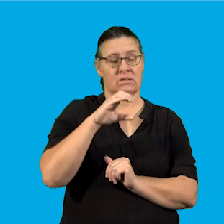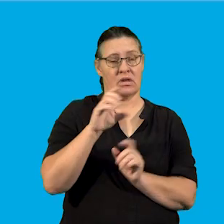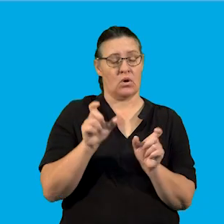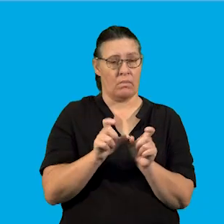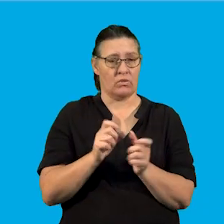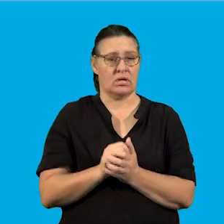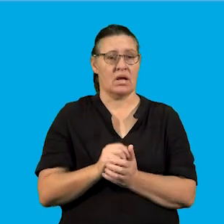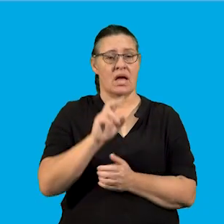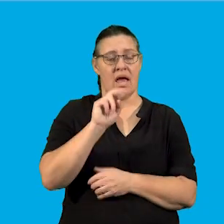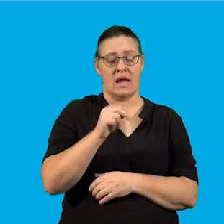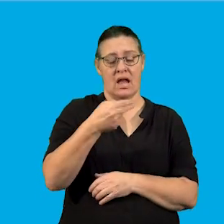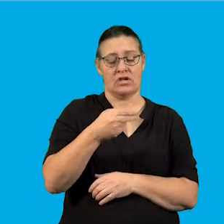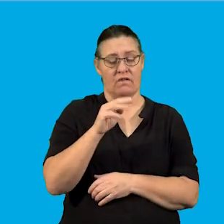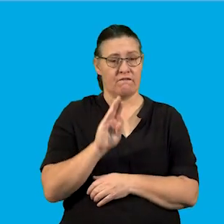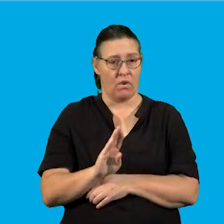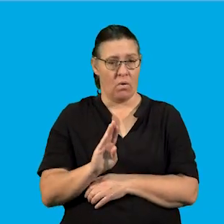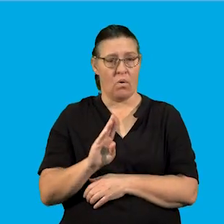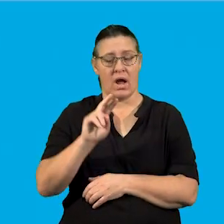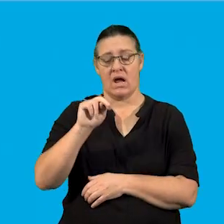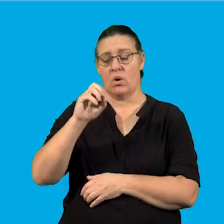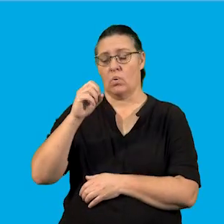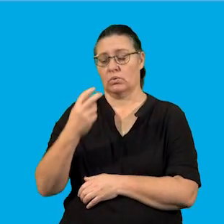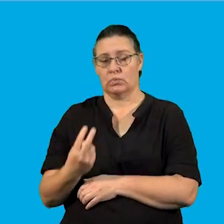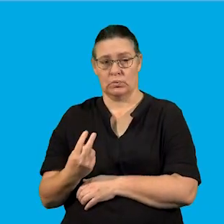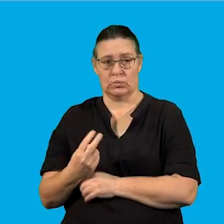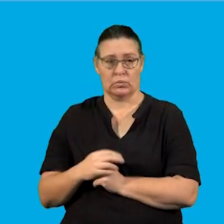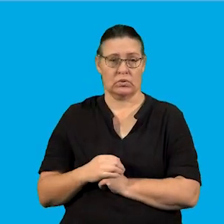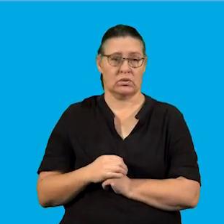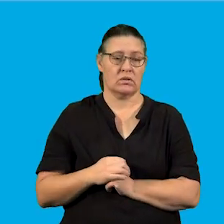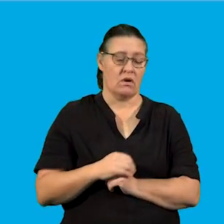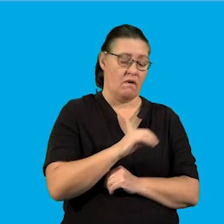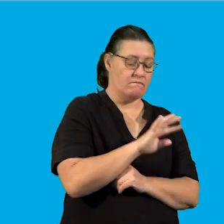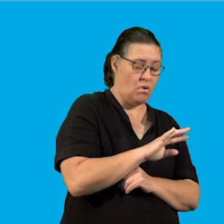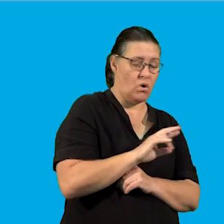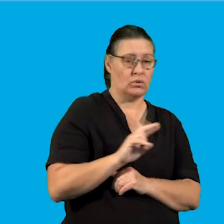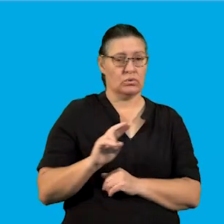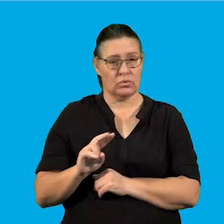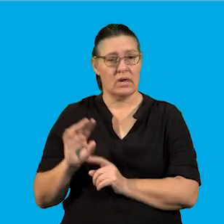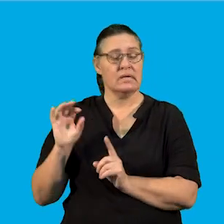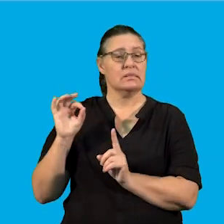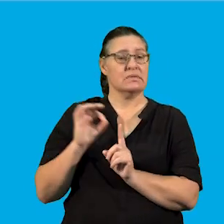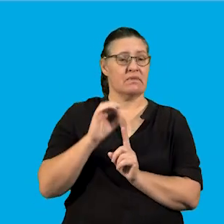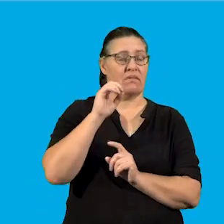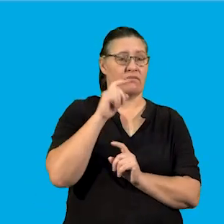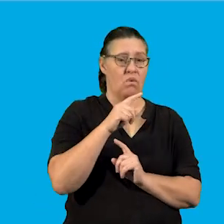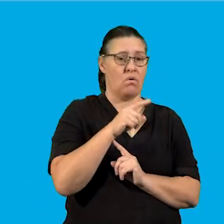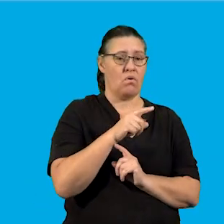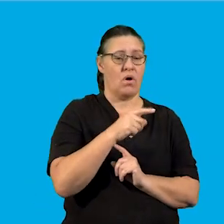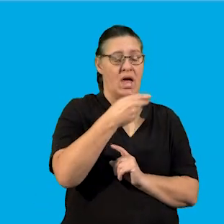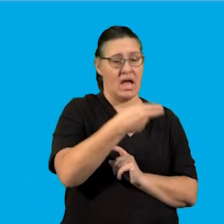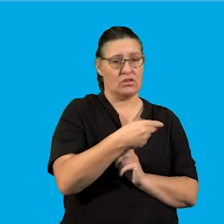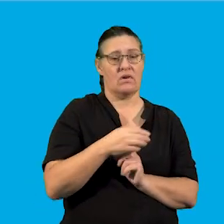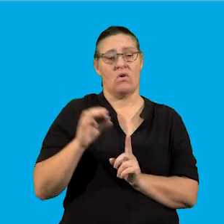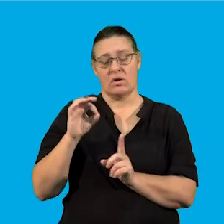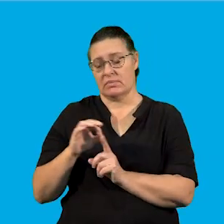there, NH4NO2. Remember that this 4 and this 2, this 4 is specifically for the H and this